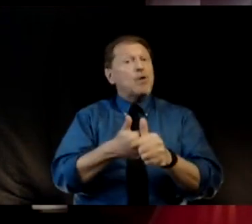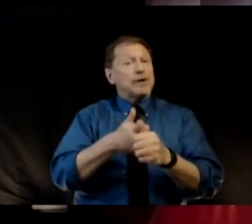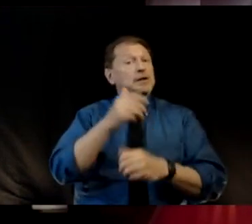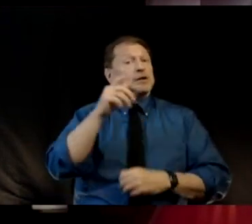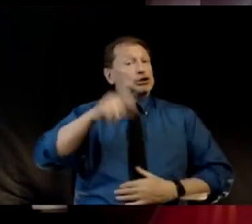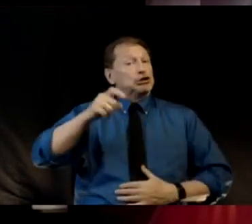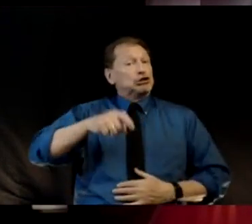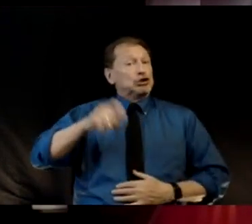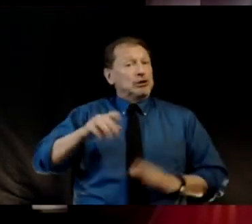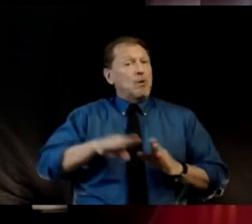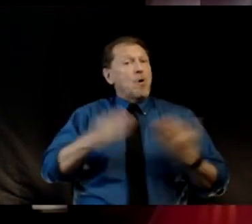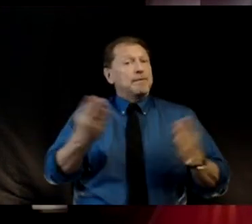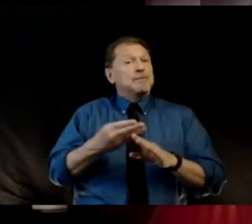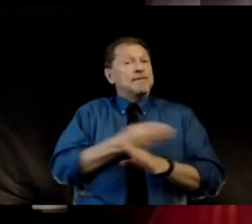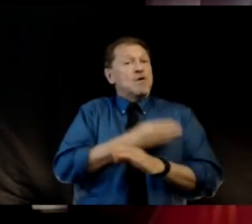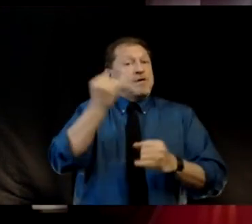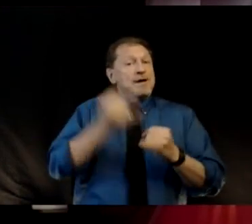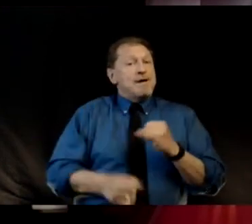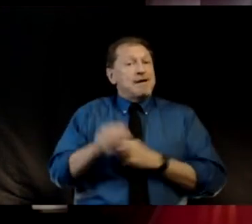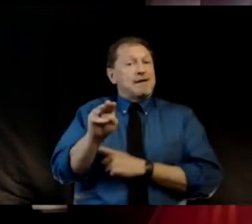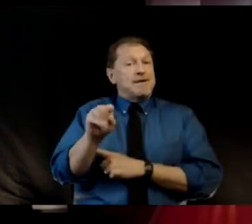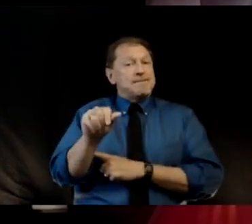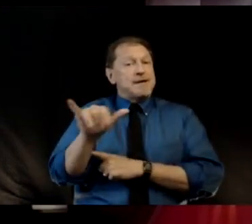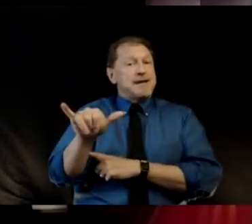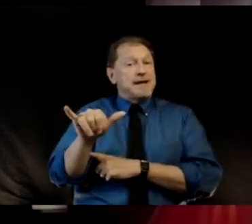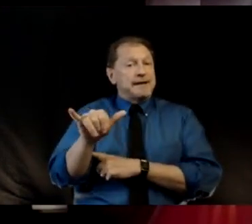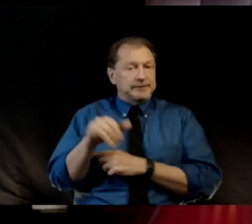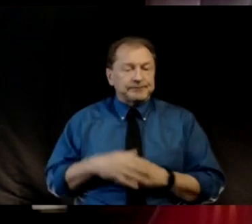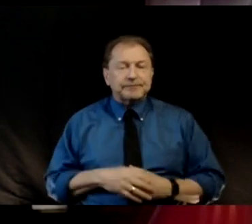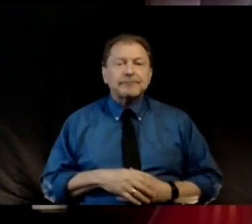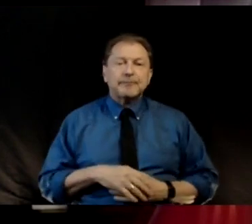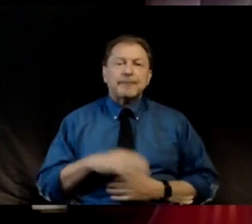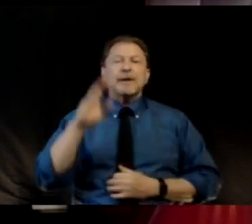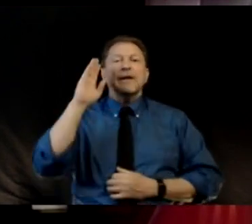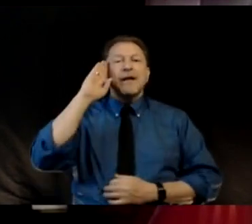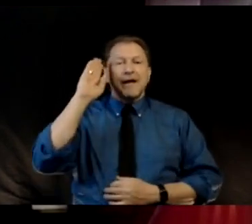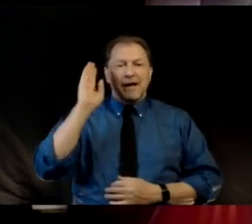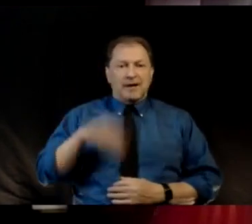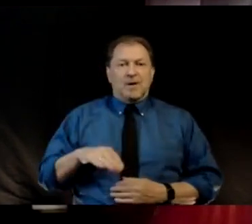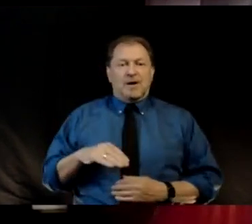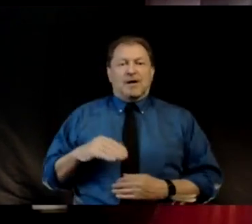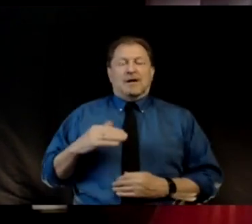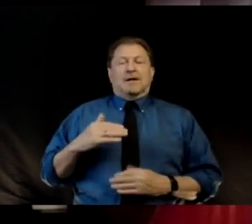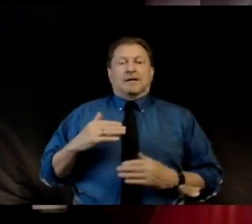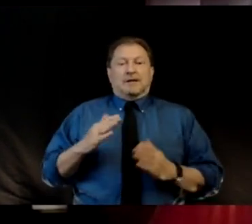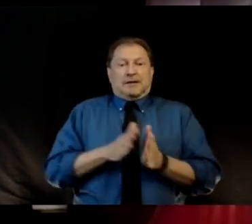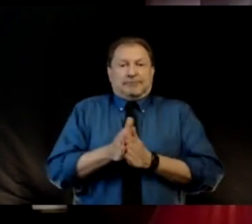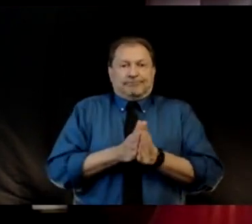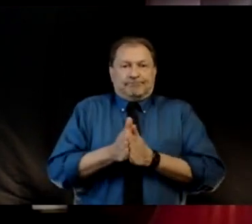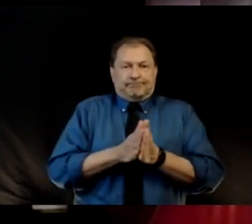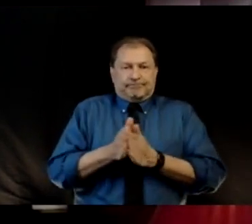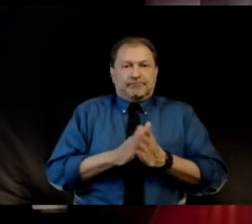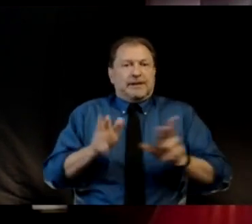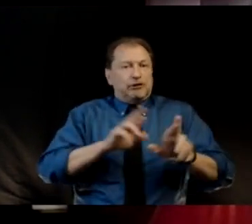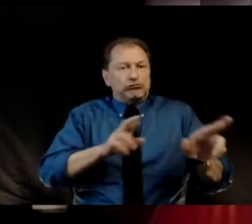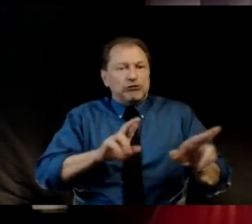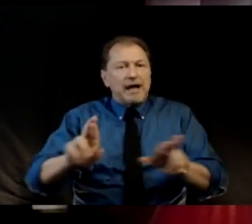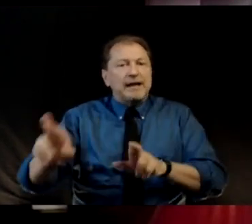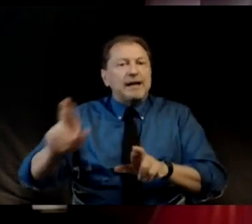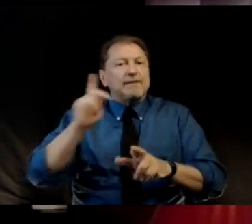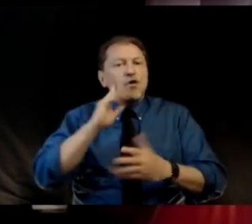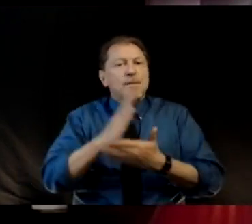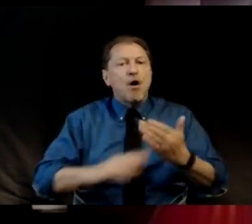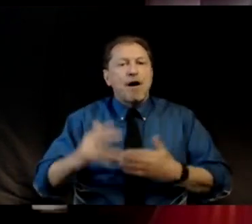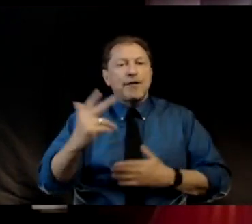May. As residents, businesses, and employees gear up for phase three, we will be